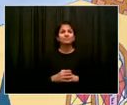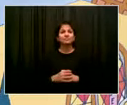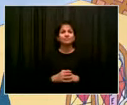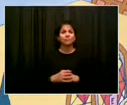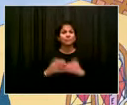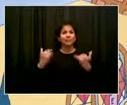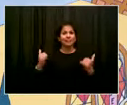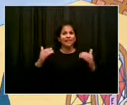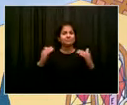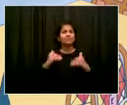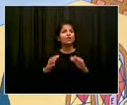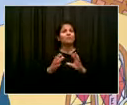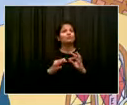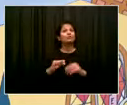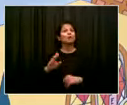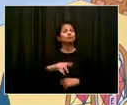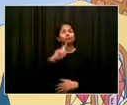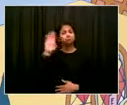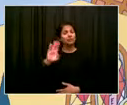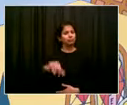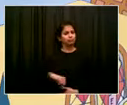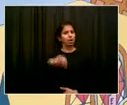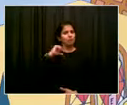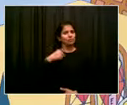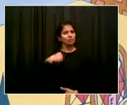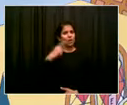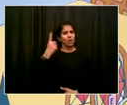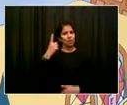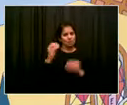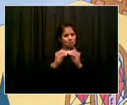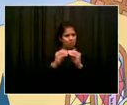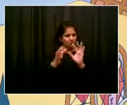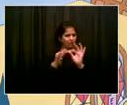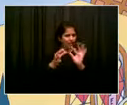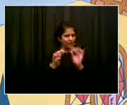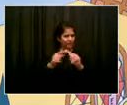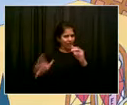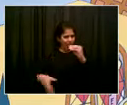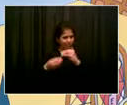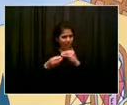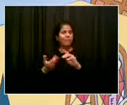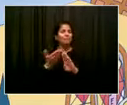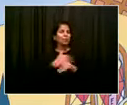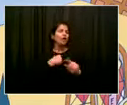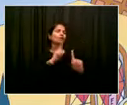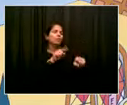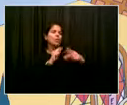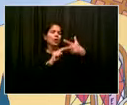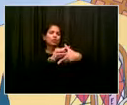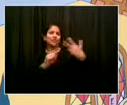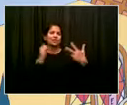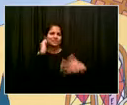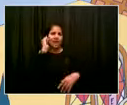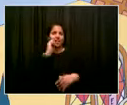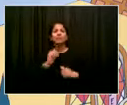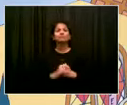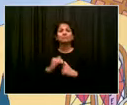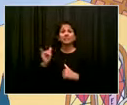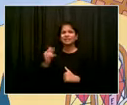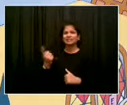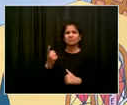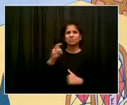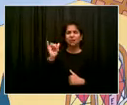to our indicators. We're going to be doing something very beautiful, very special in East New York later on today, our